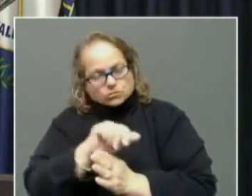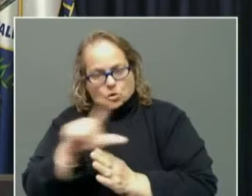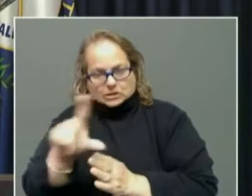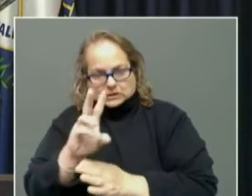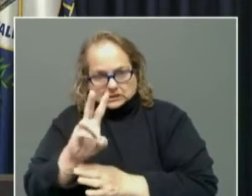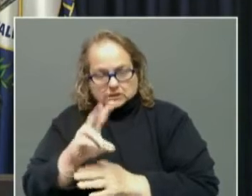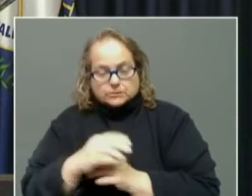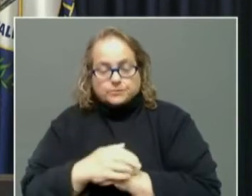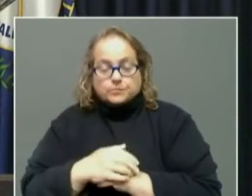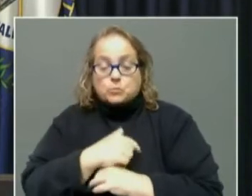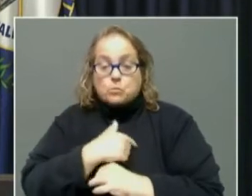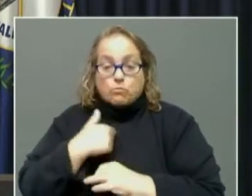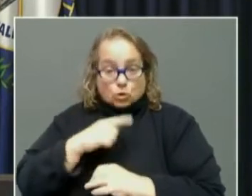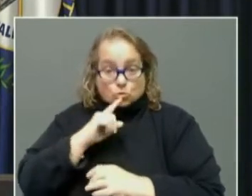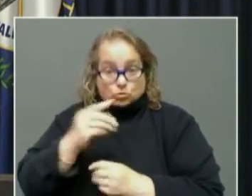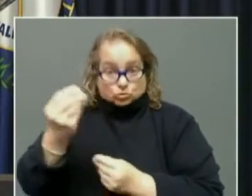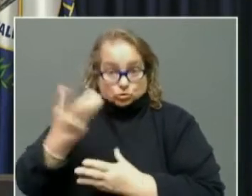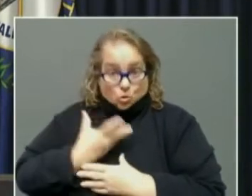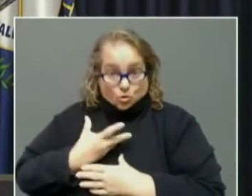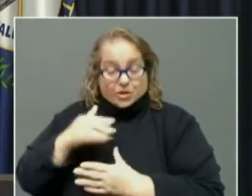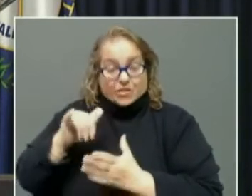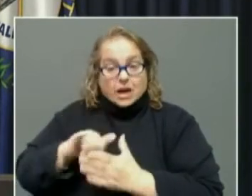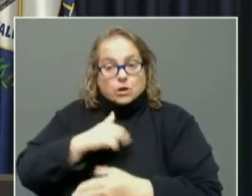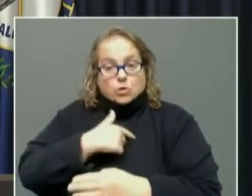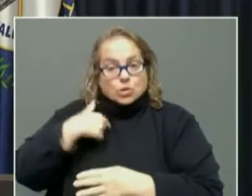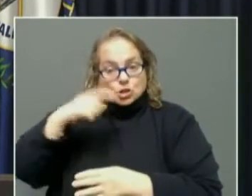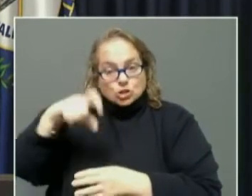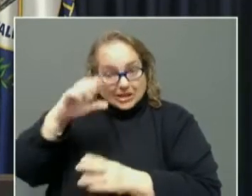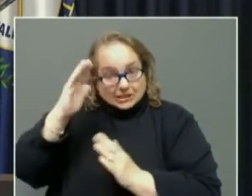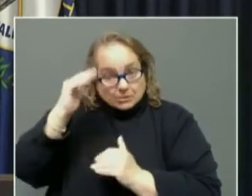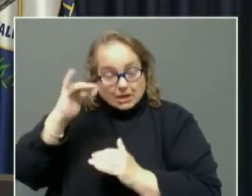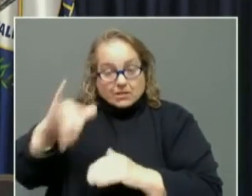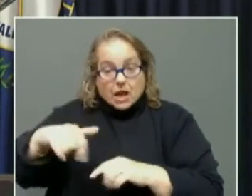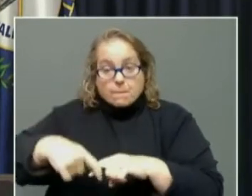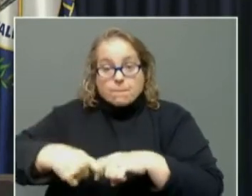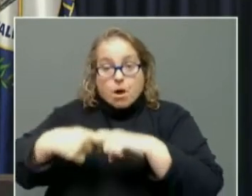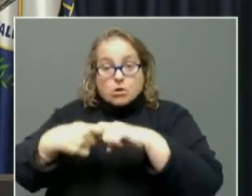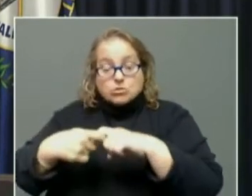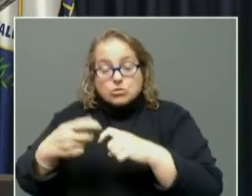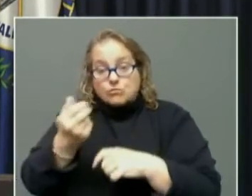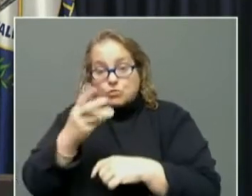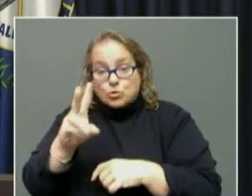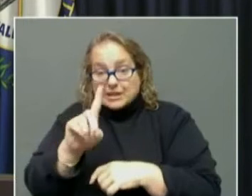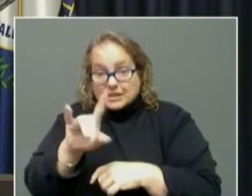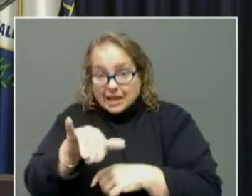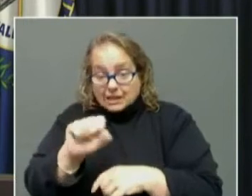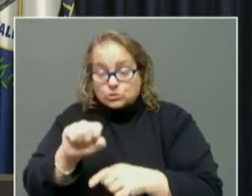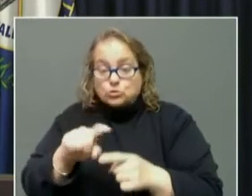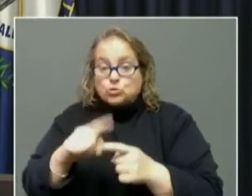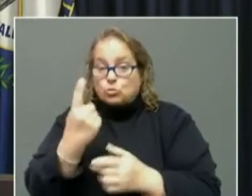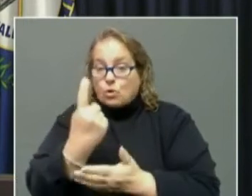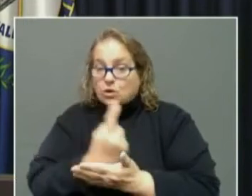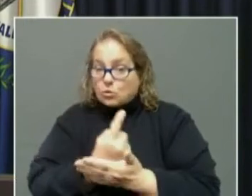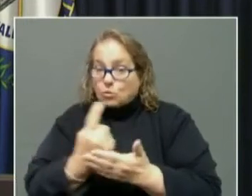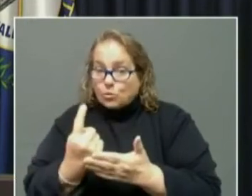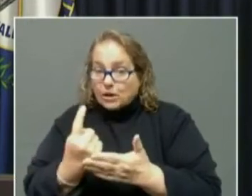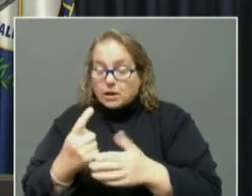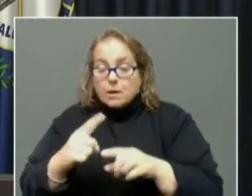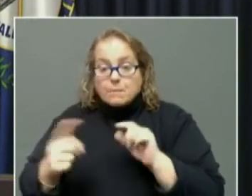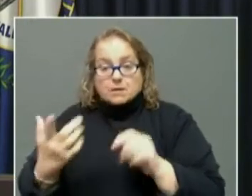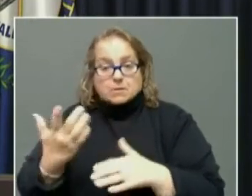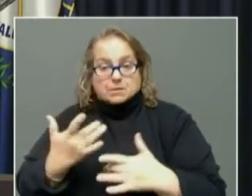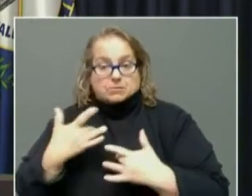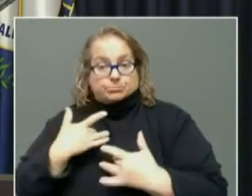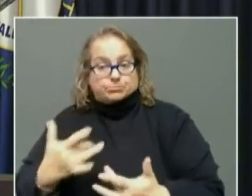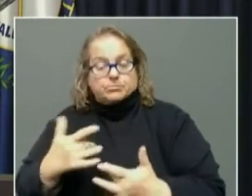told that we should expect this pause to be days to possibly a week, but that it is likely not to be